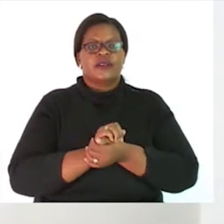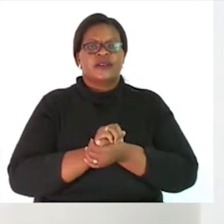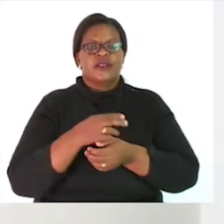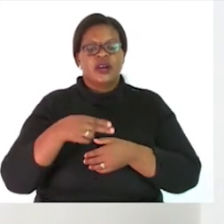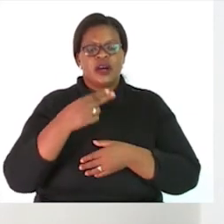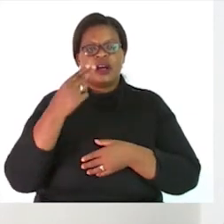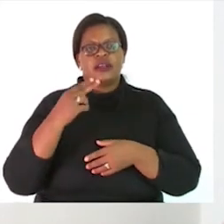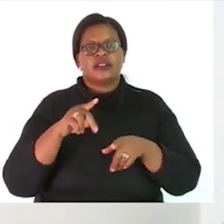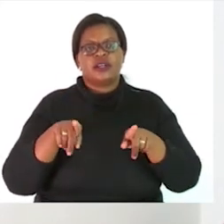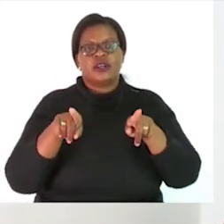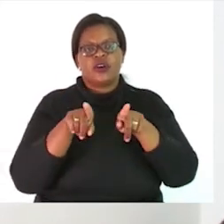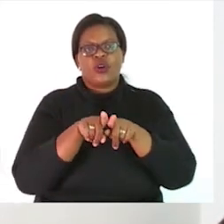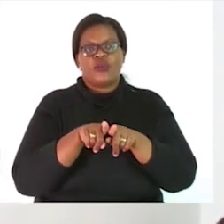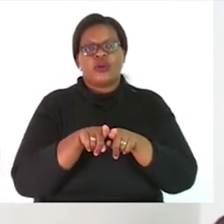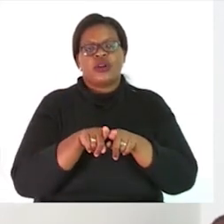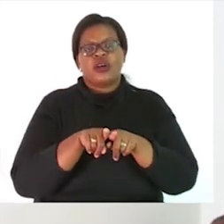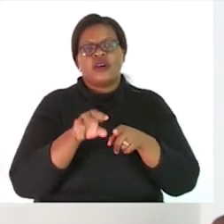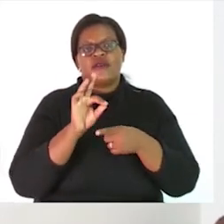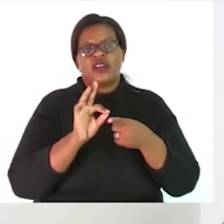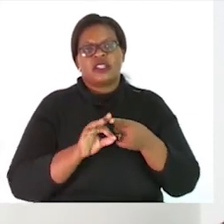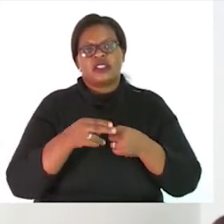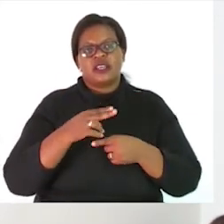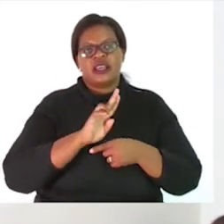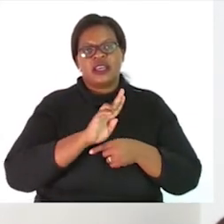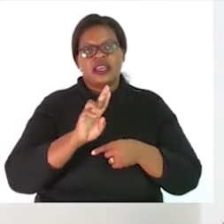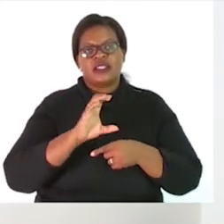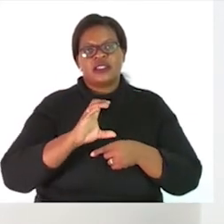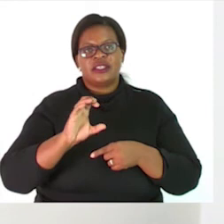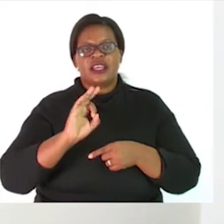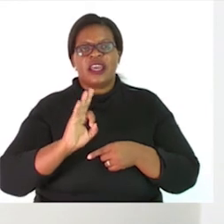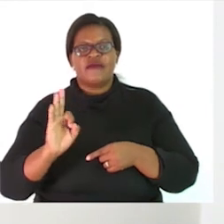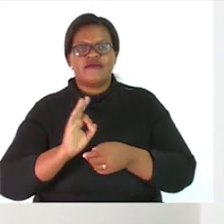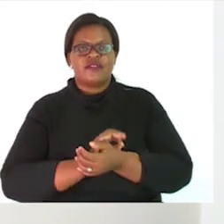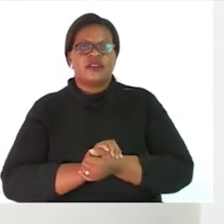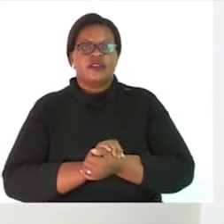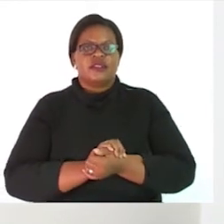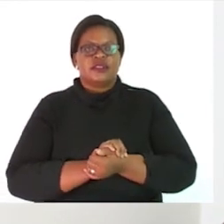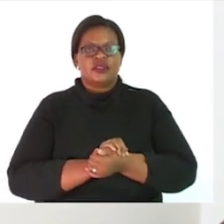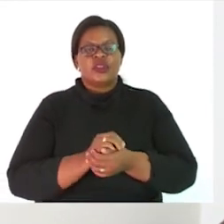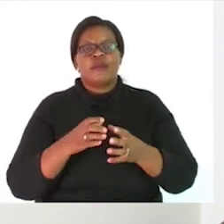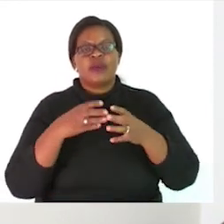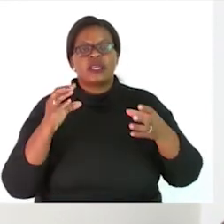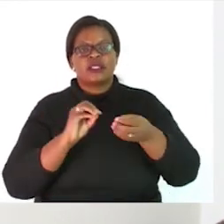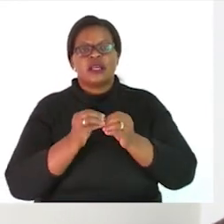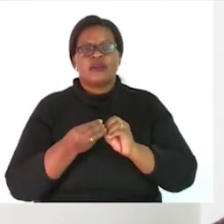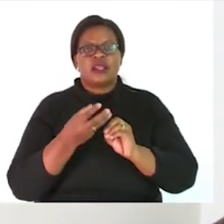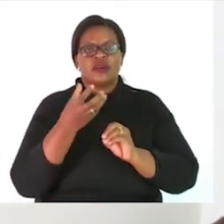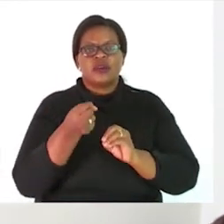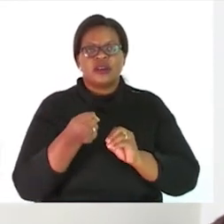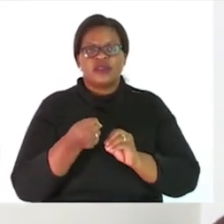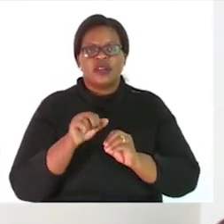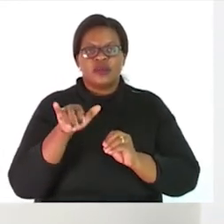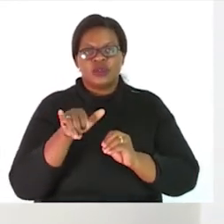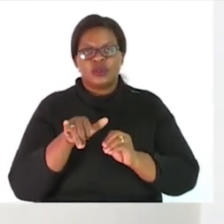found the common factors, the highest meaning the biggest number that we find in both sets. Which one is that